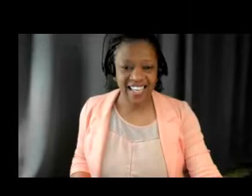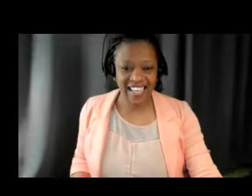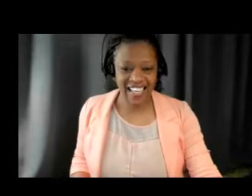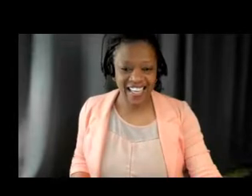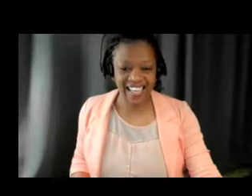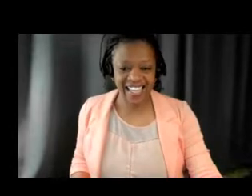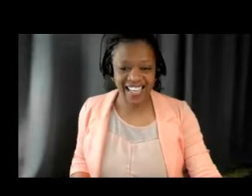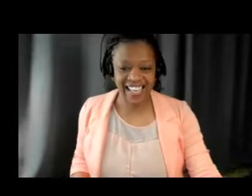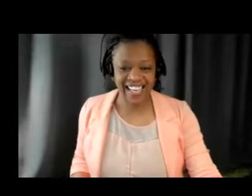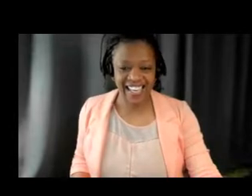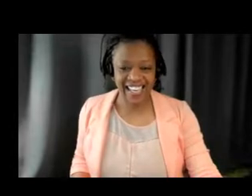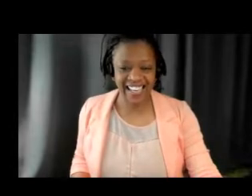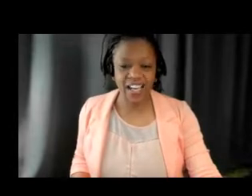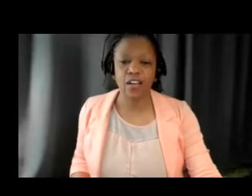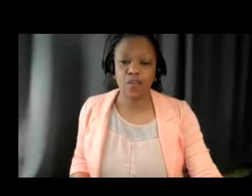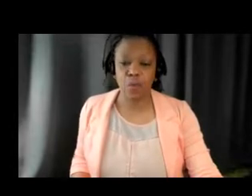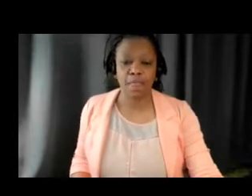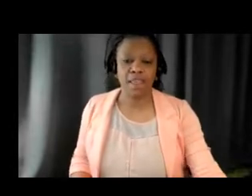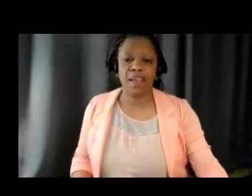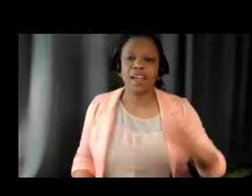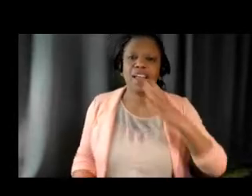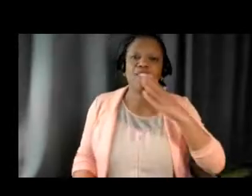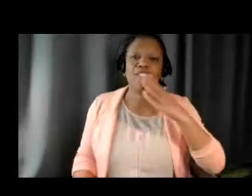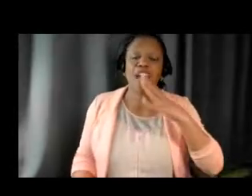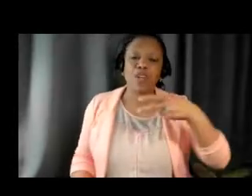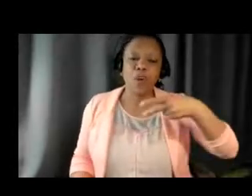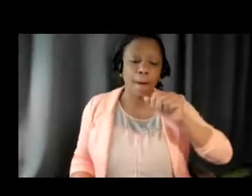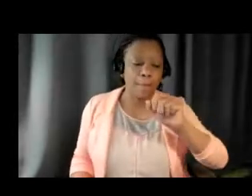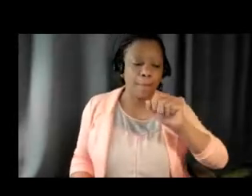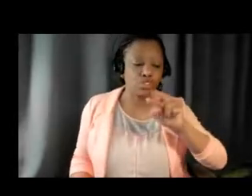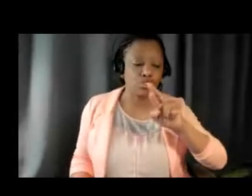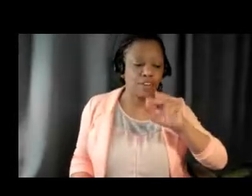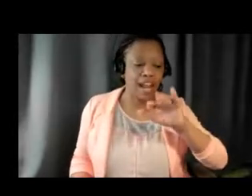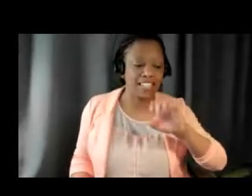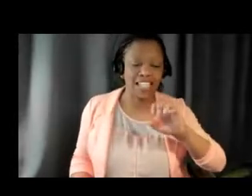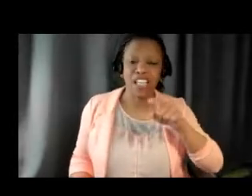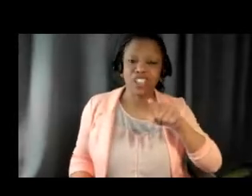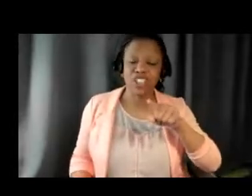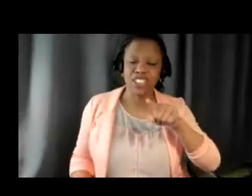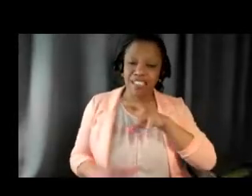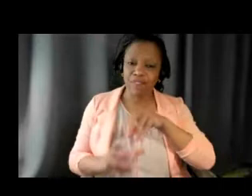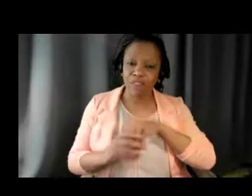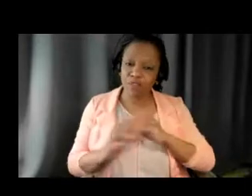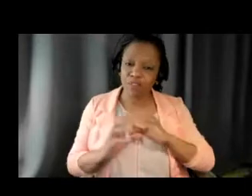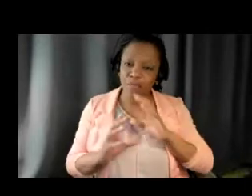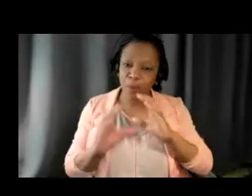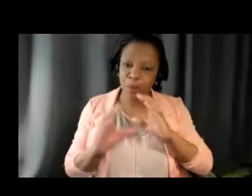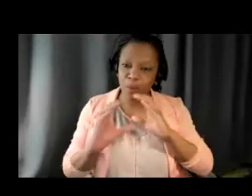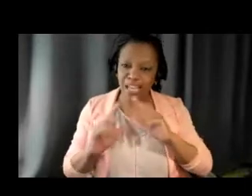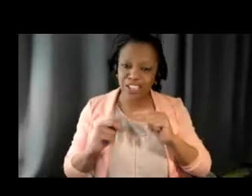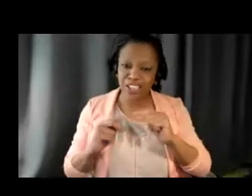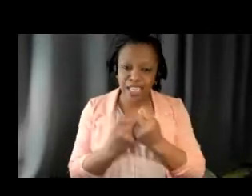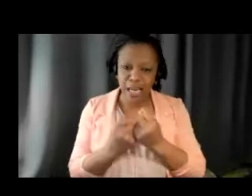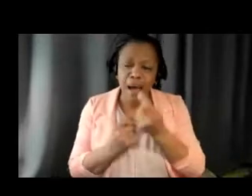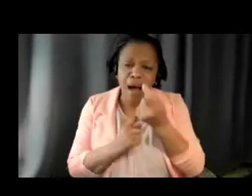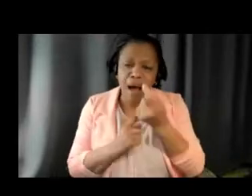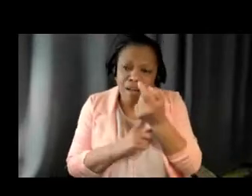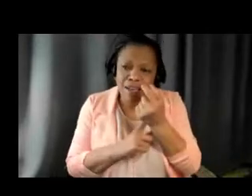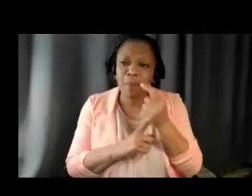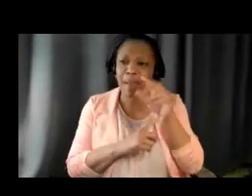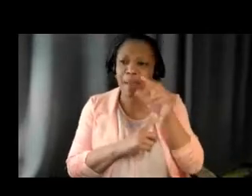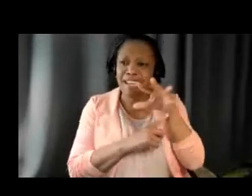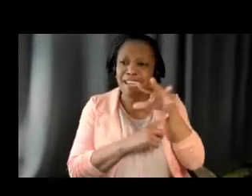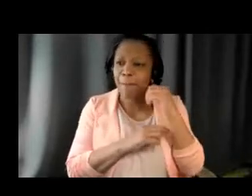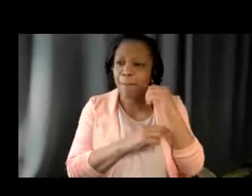1. Thank you, Patrice. And Patrice is part of our communications team, a little camera shy, but we thank you so much, Patrice, for helping us